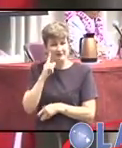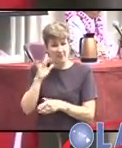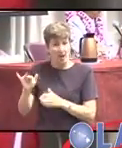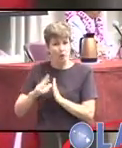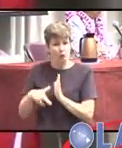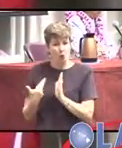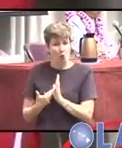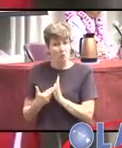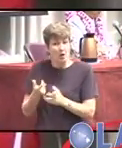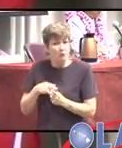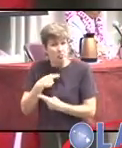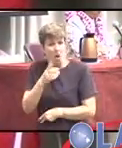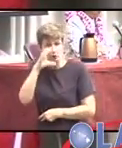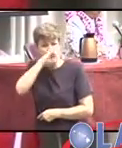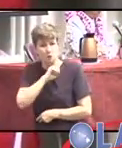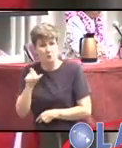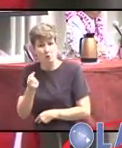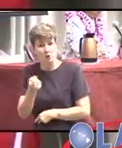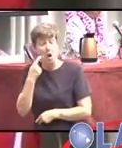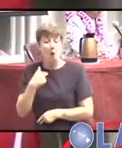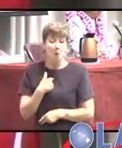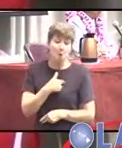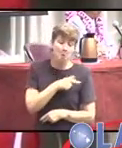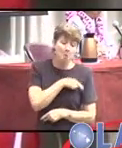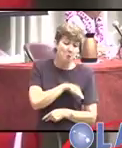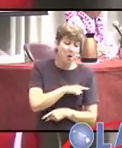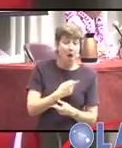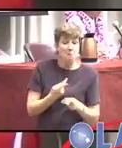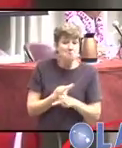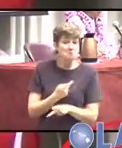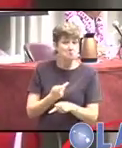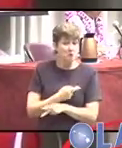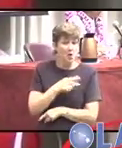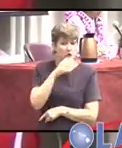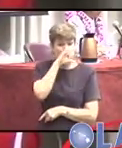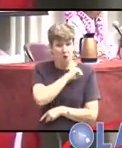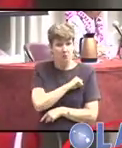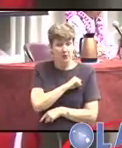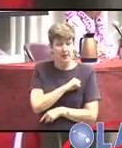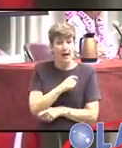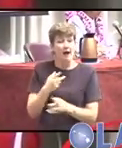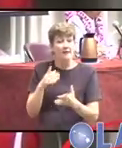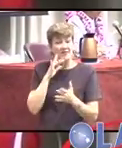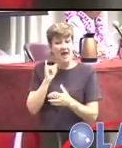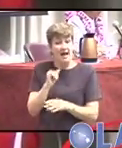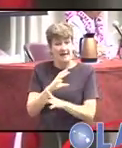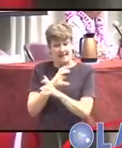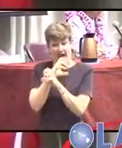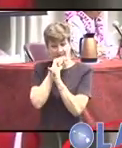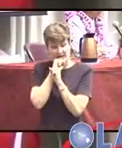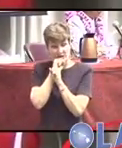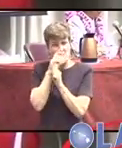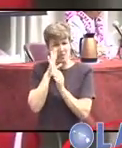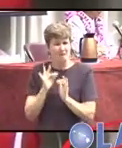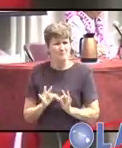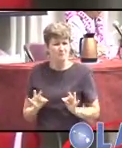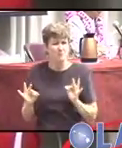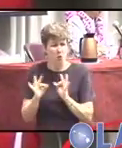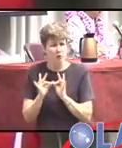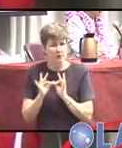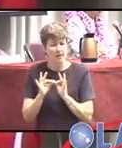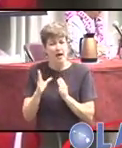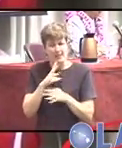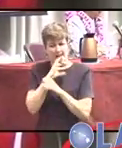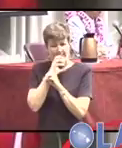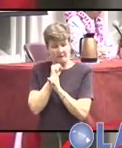role. We assumed that the importance of confidentiality would be known and that confidentiality